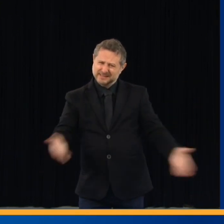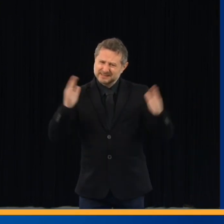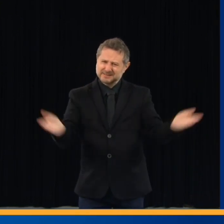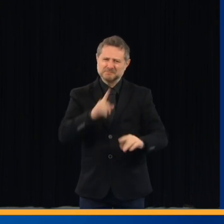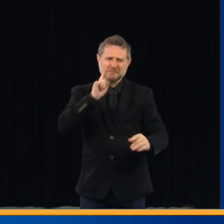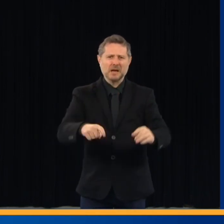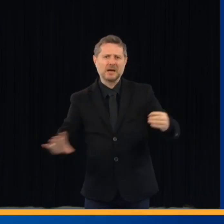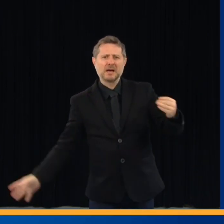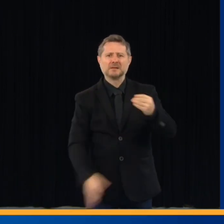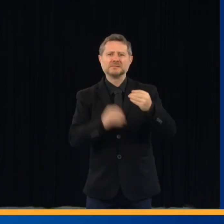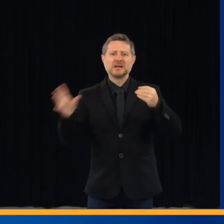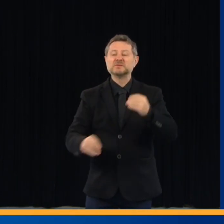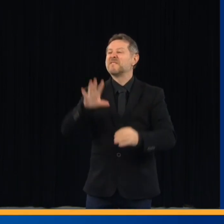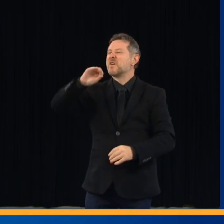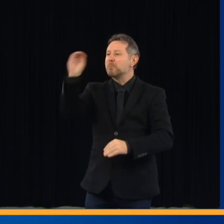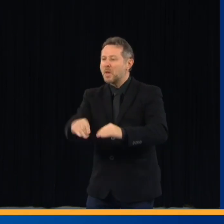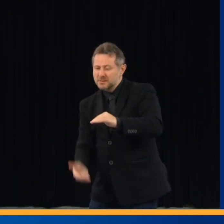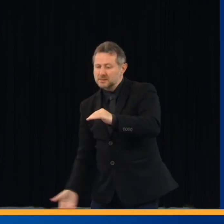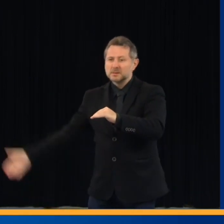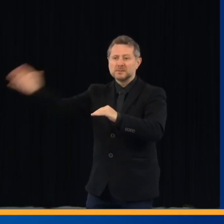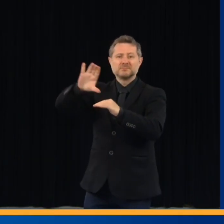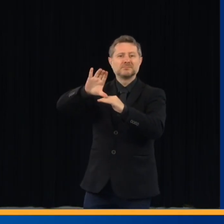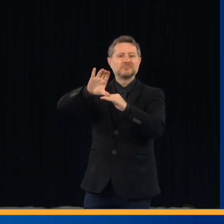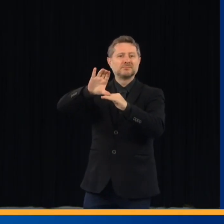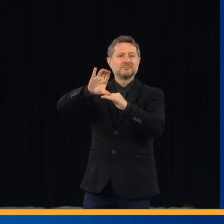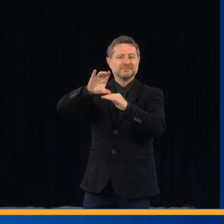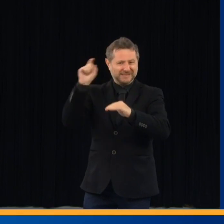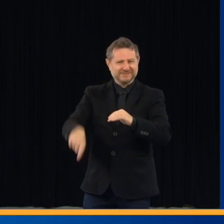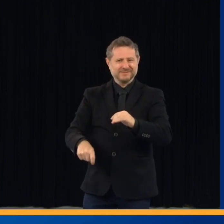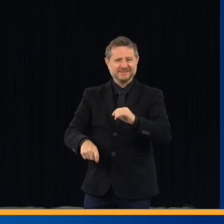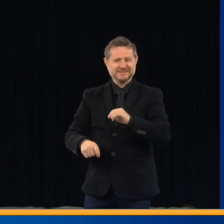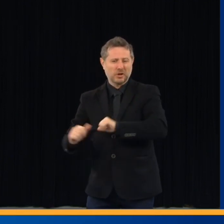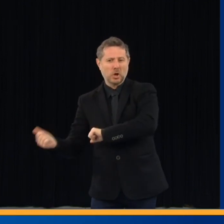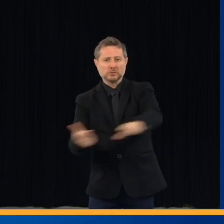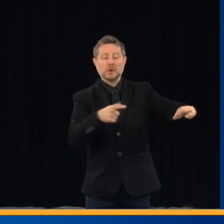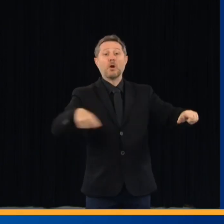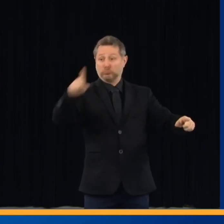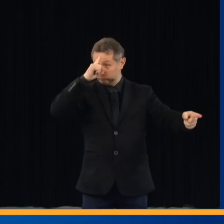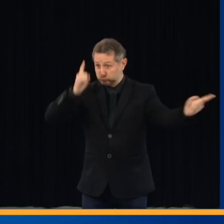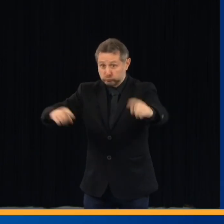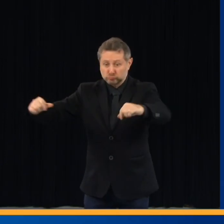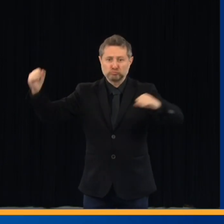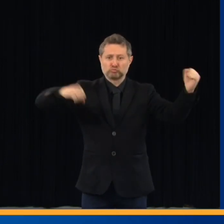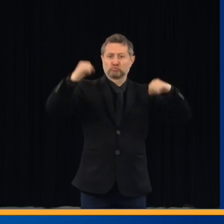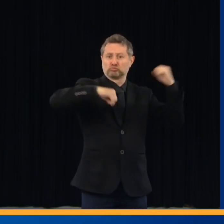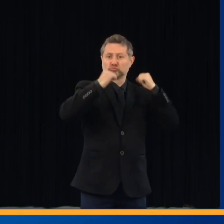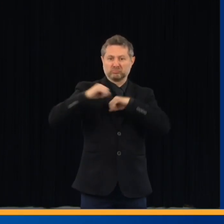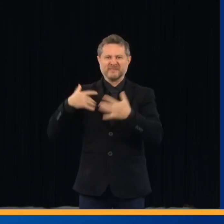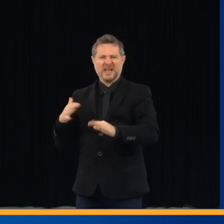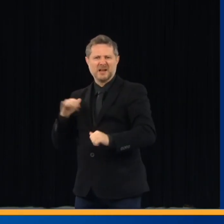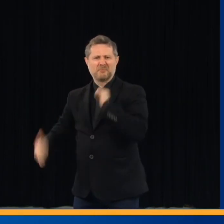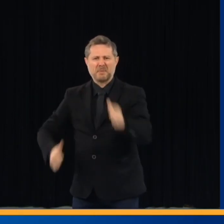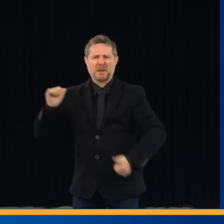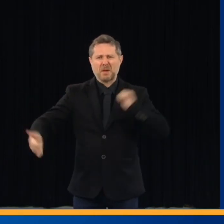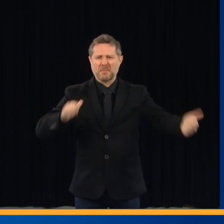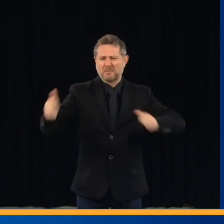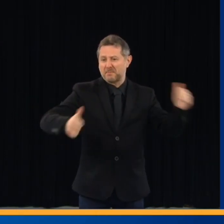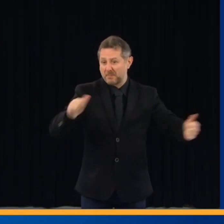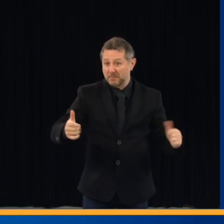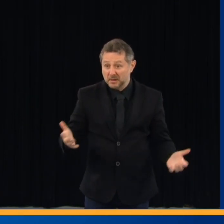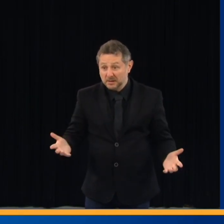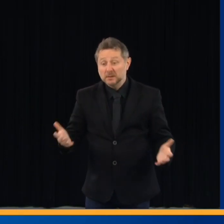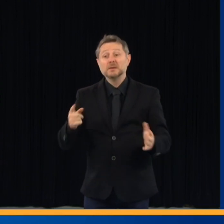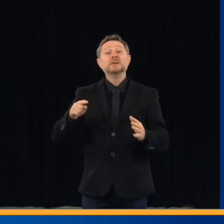50% increase, and they have all done that. We're setting up extra facilities, which we've been talking about. We've been shifting